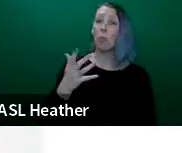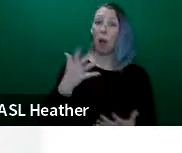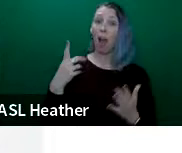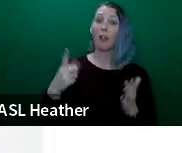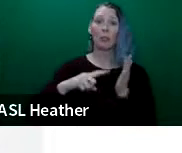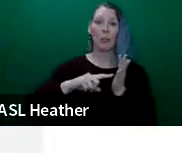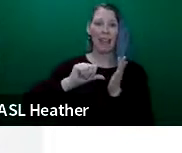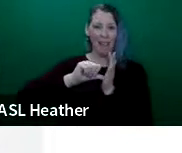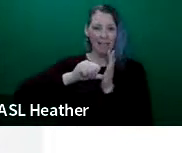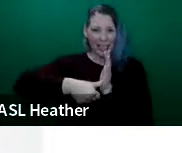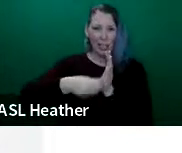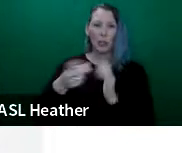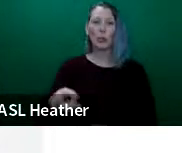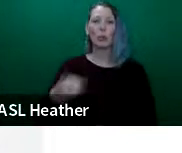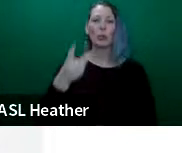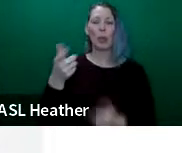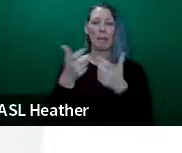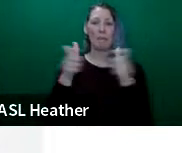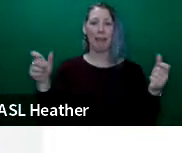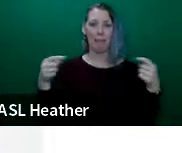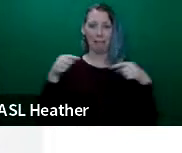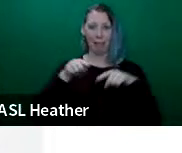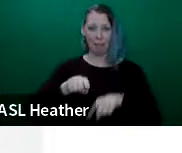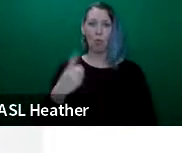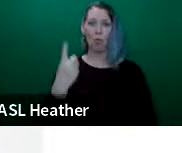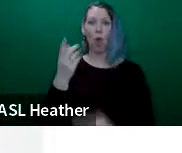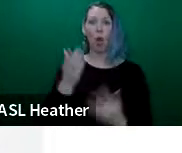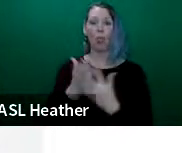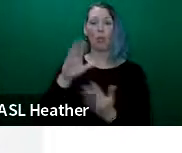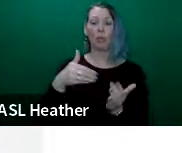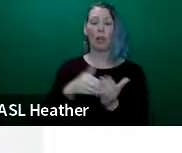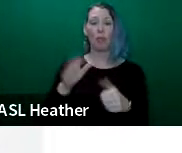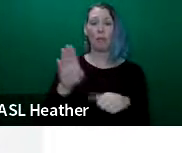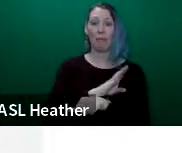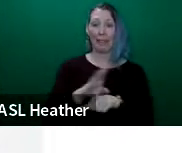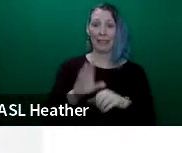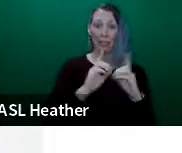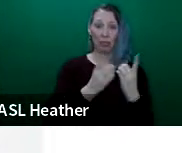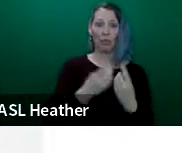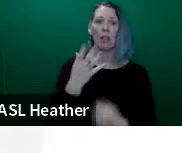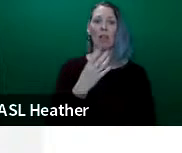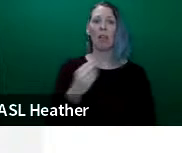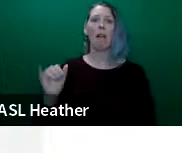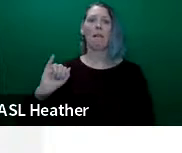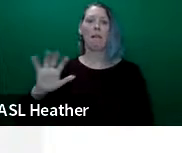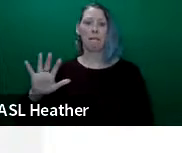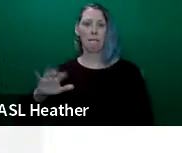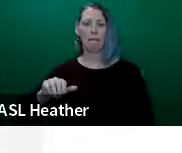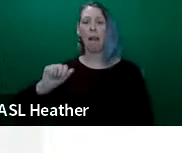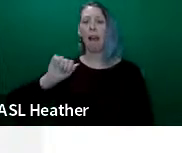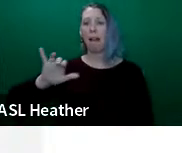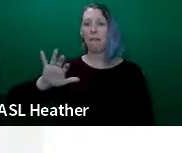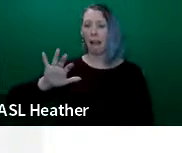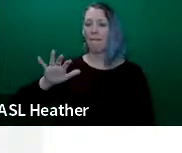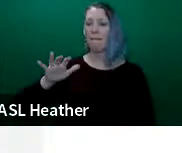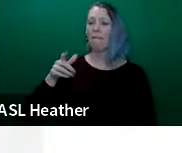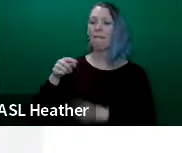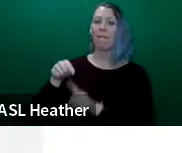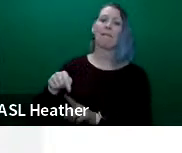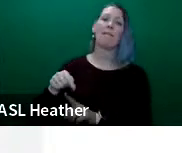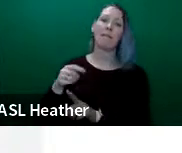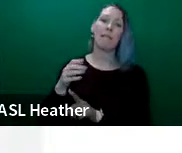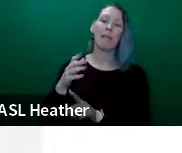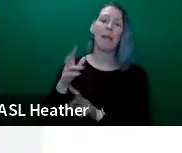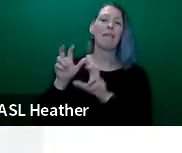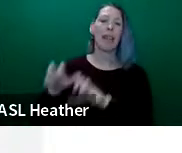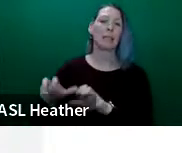that of the two main alignments, one that runs through the central business district and one that runs along I-5, I-5 has created the best investment